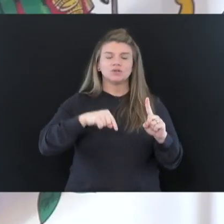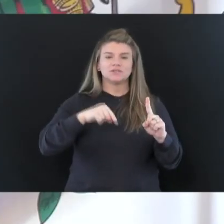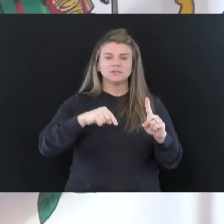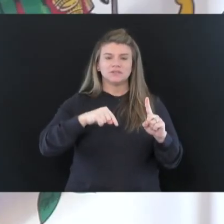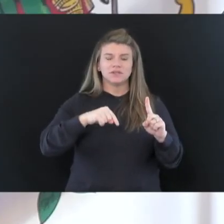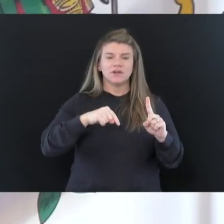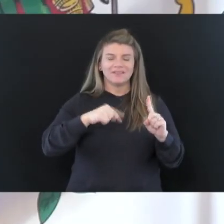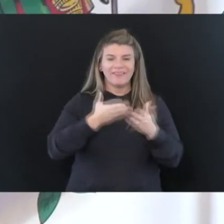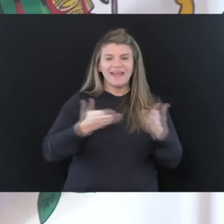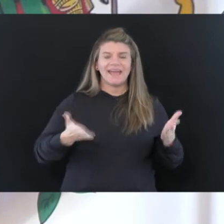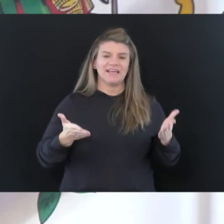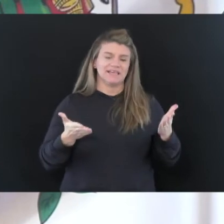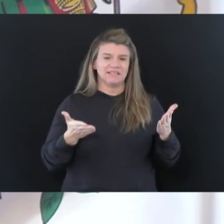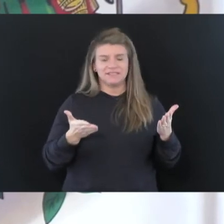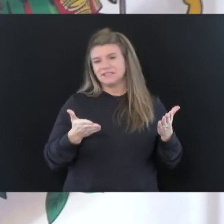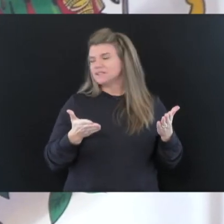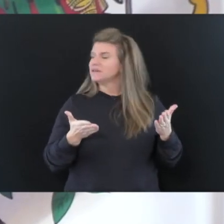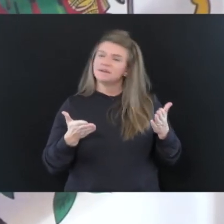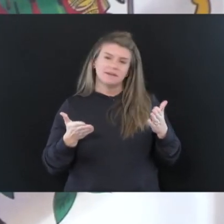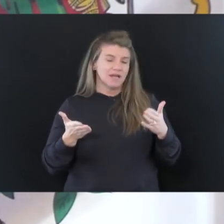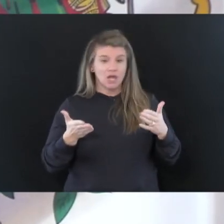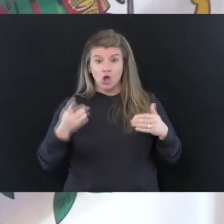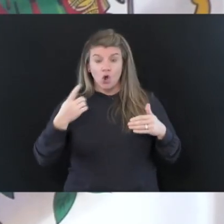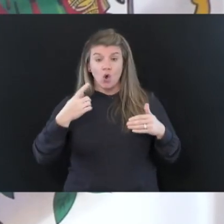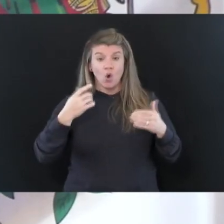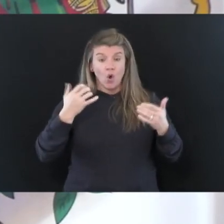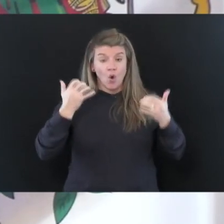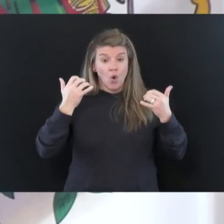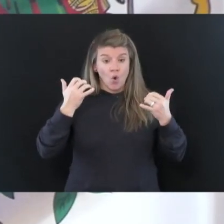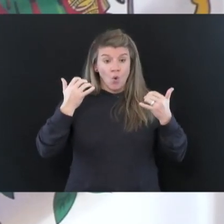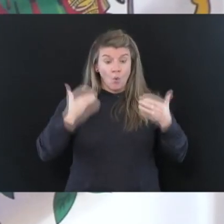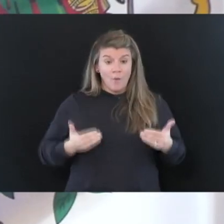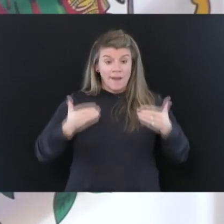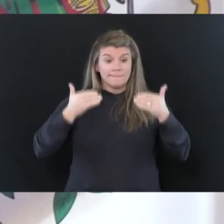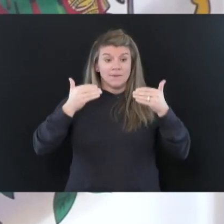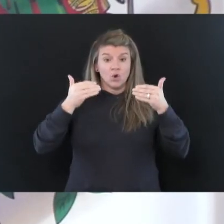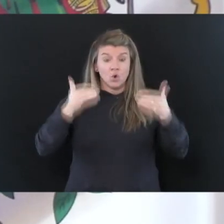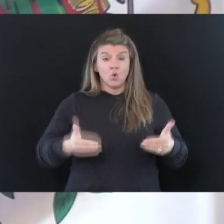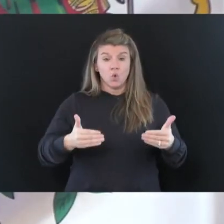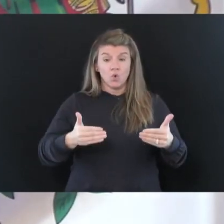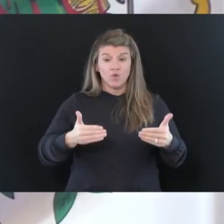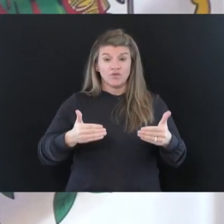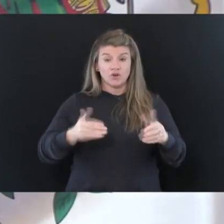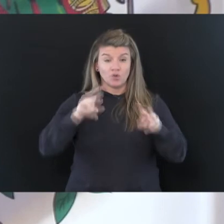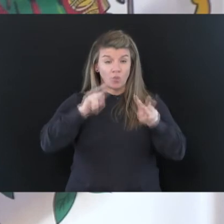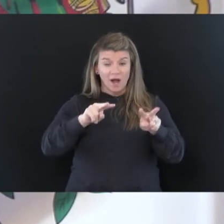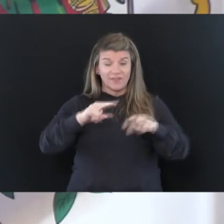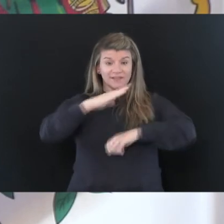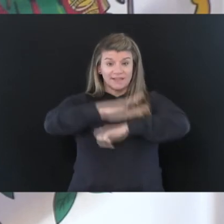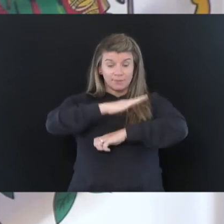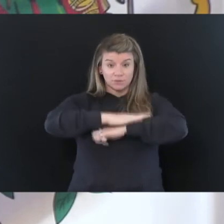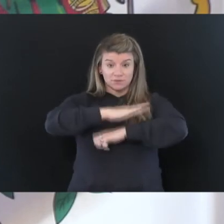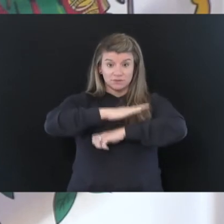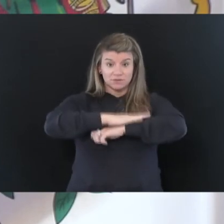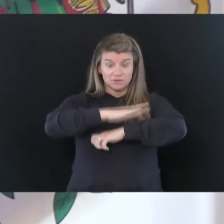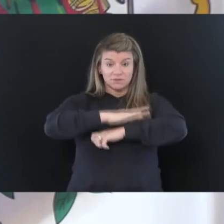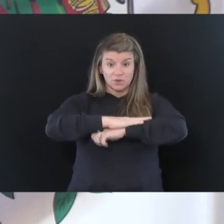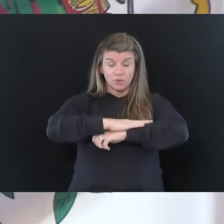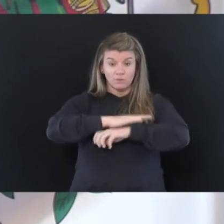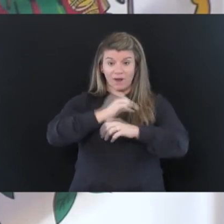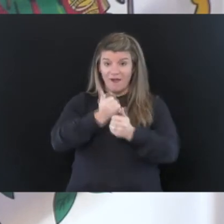that we moved to take off the table from our hospitals, from a standpoint of